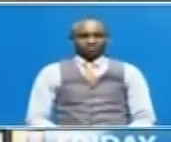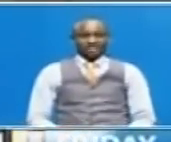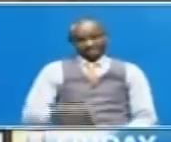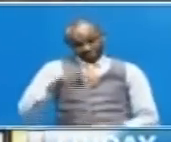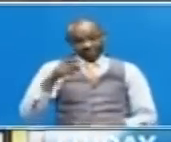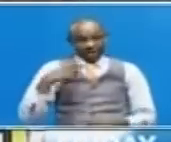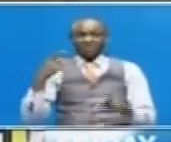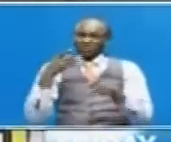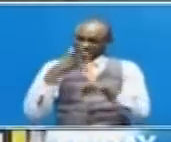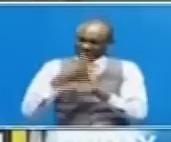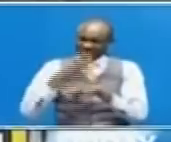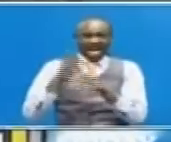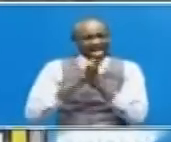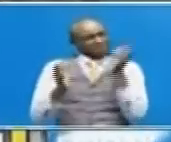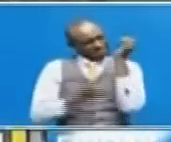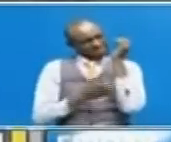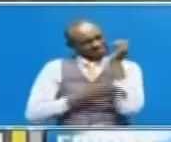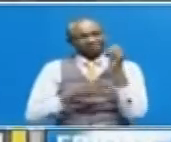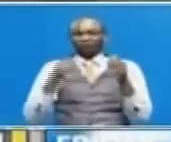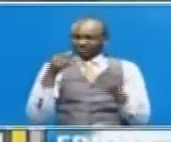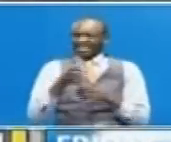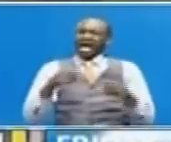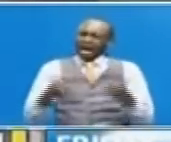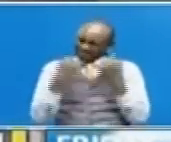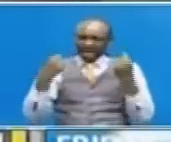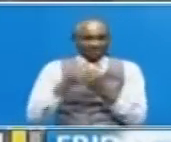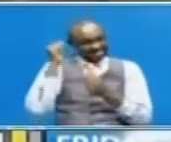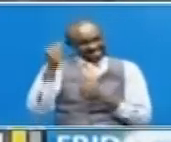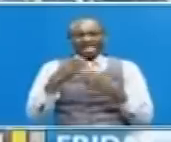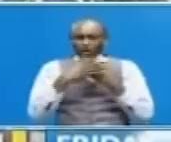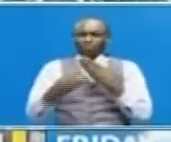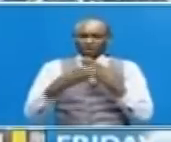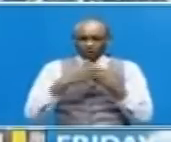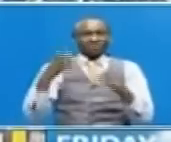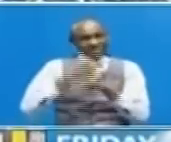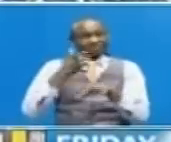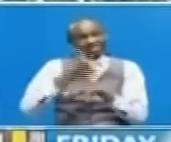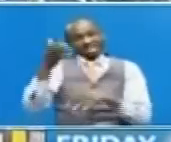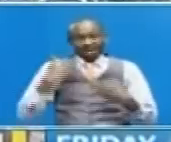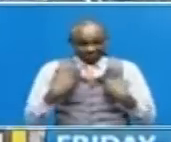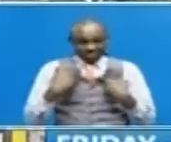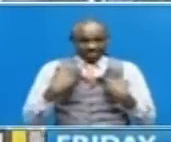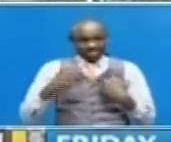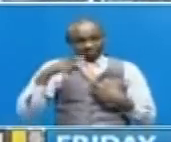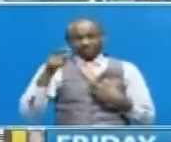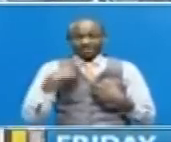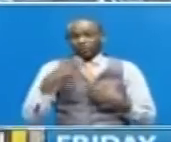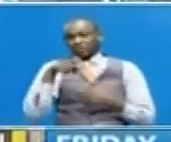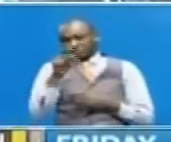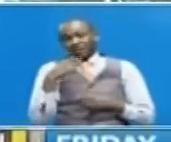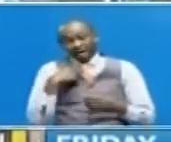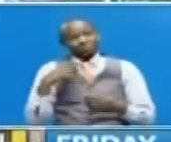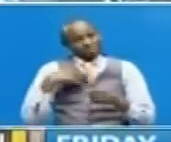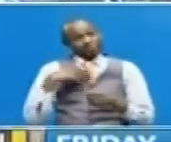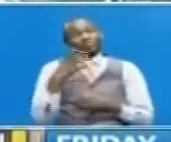Repackaging of counterfeit and illicit alcohol has been rampant in the Kenyan market. Those in the trade often target popular